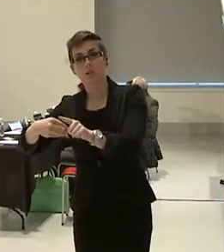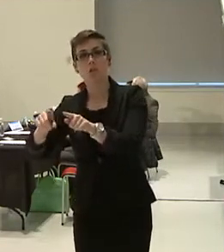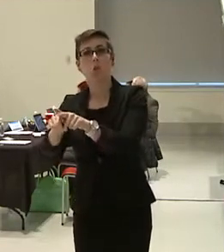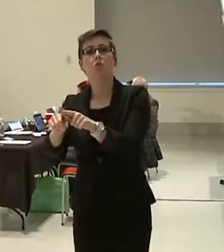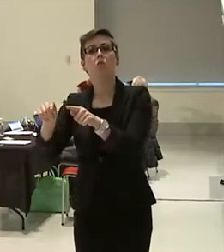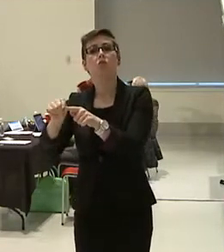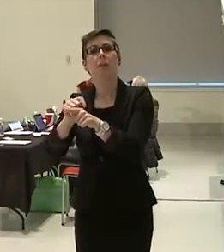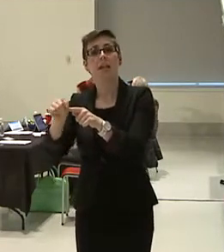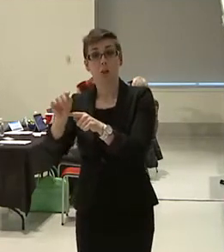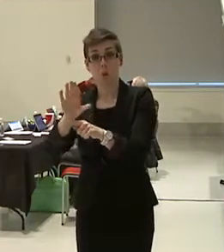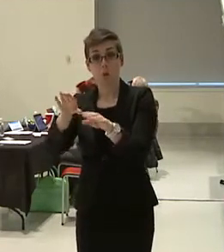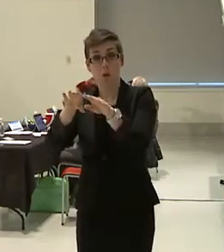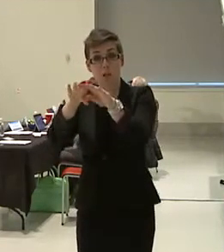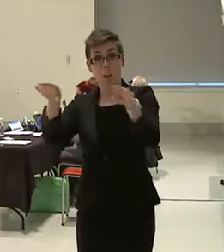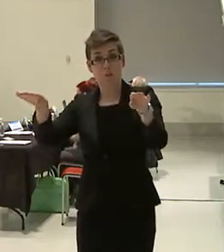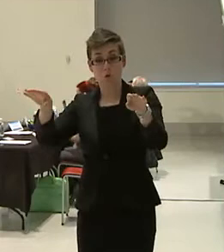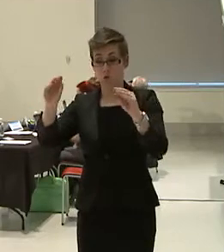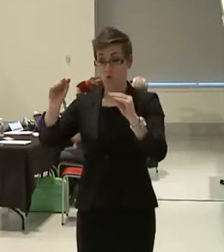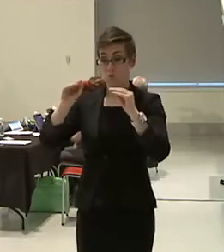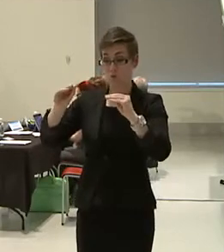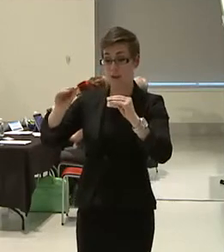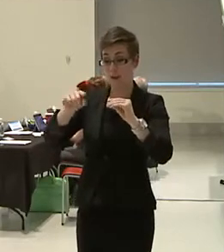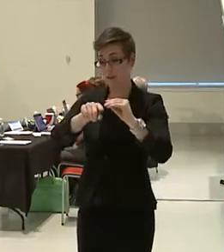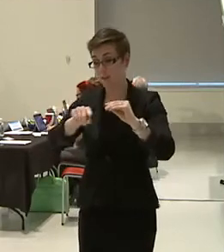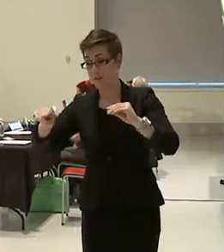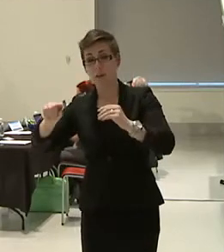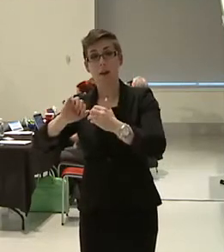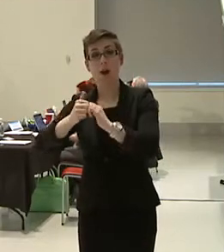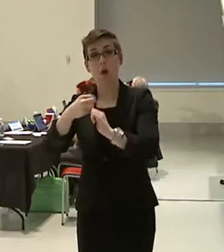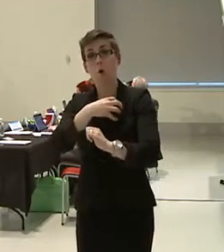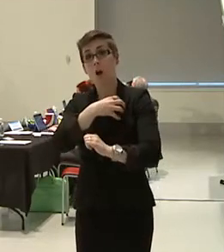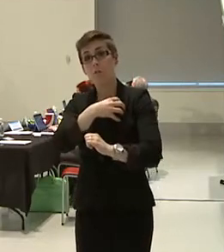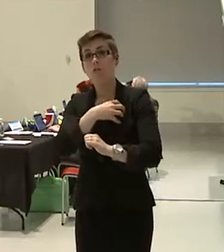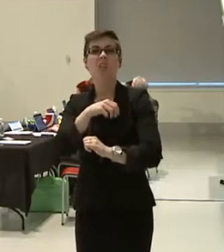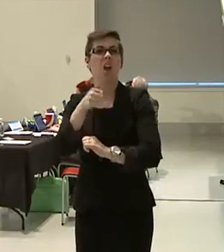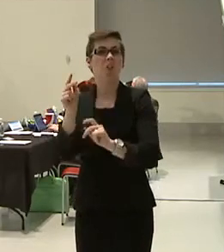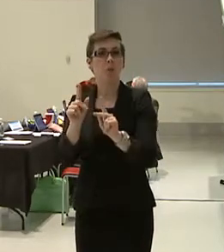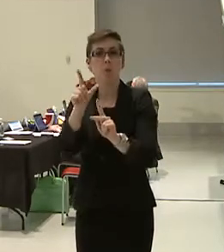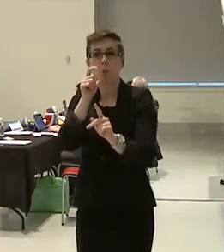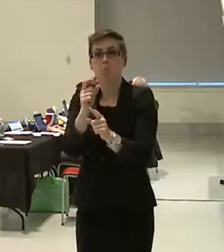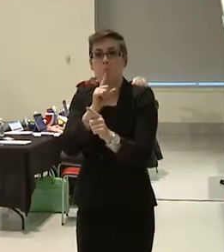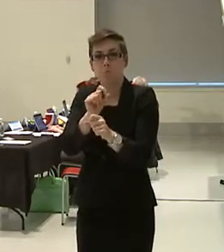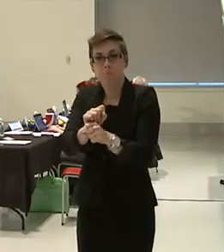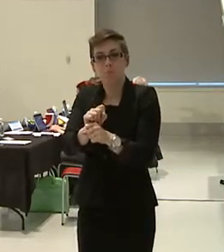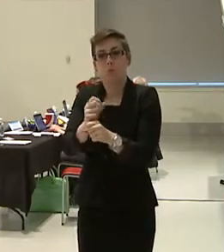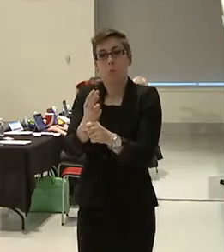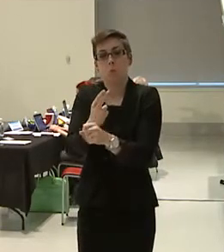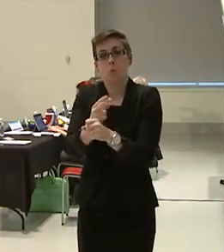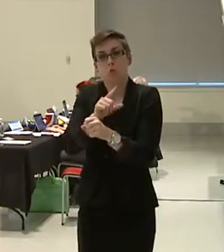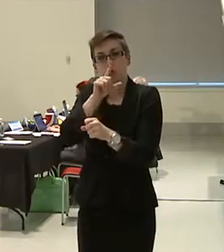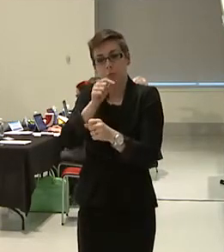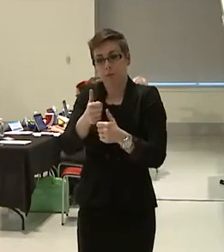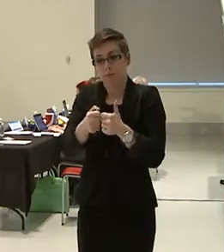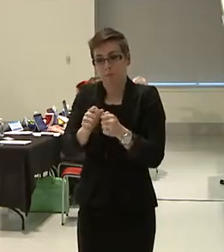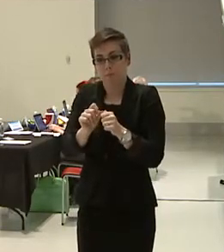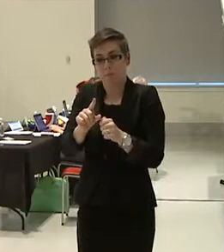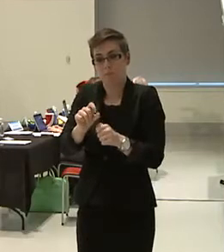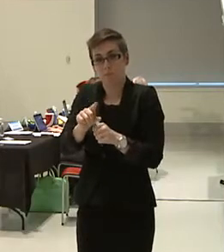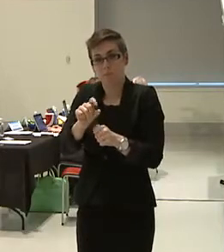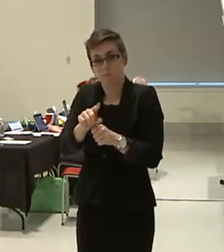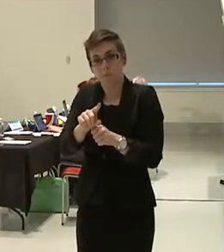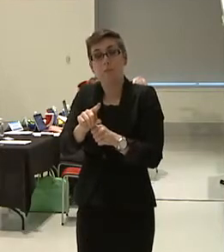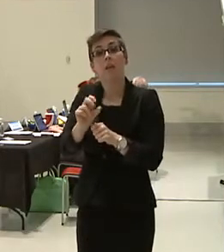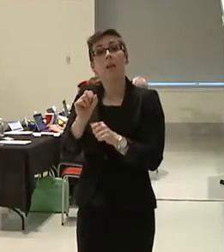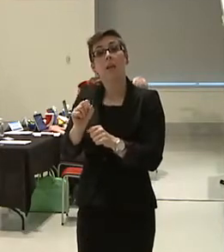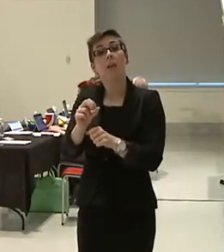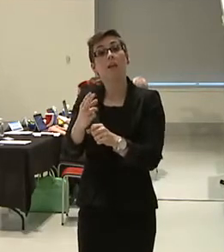at your level on how officers and those who tweet can use that medium in a way that builds and